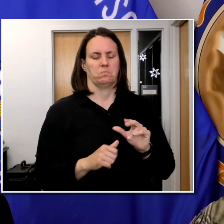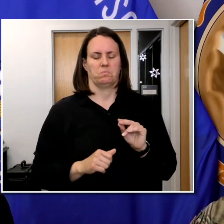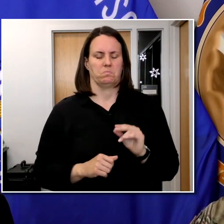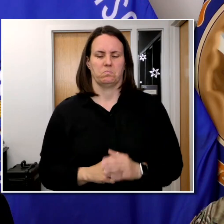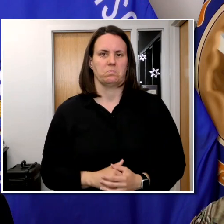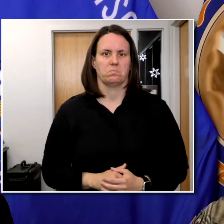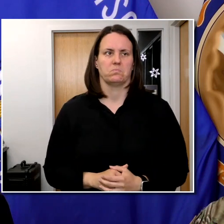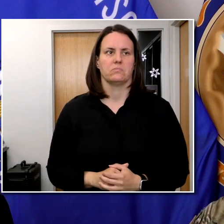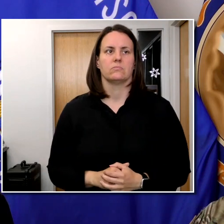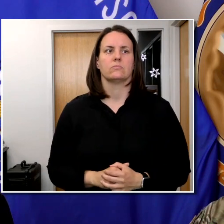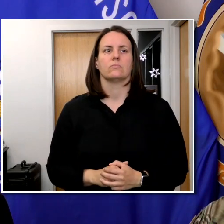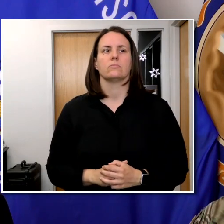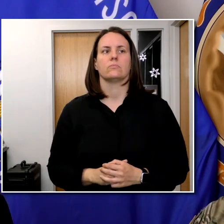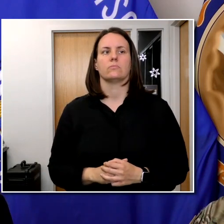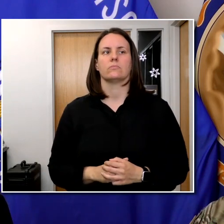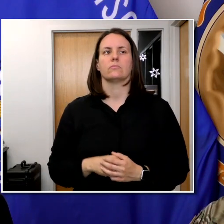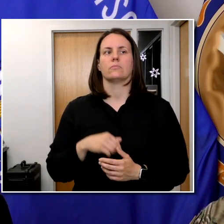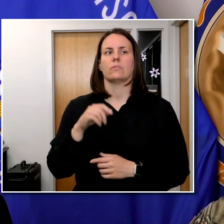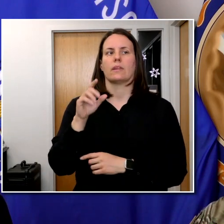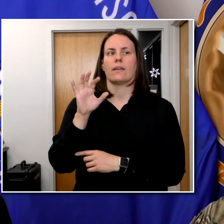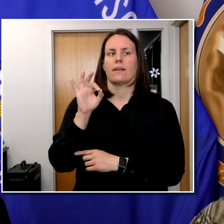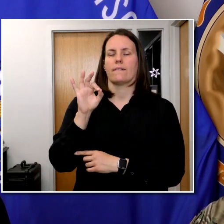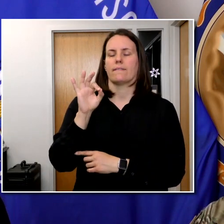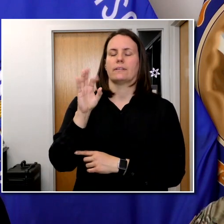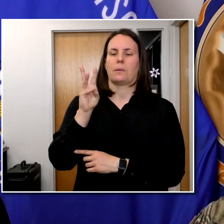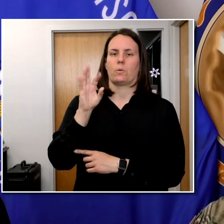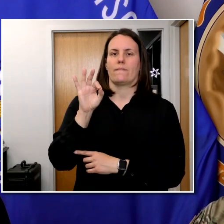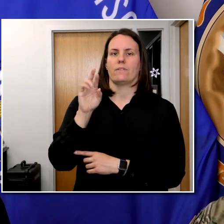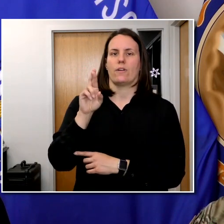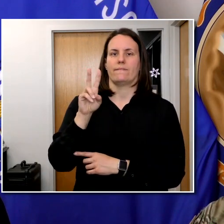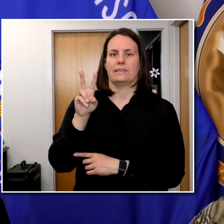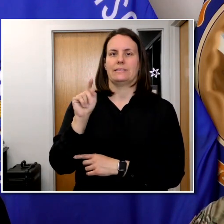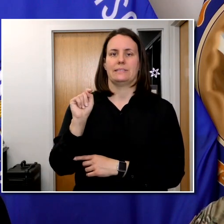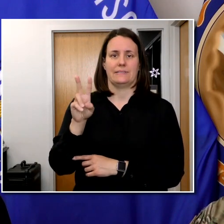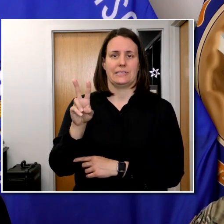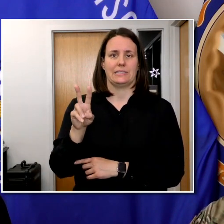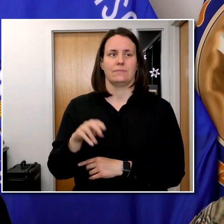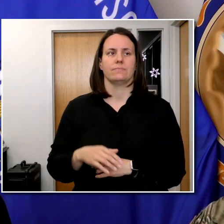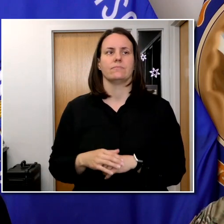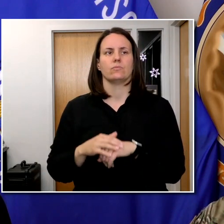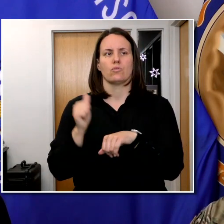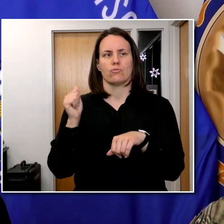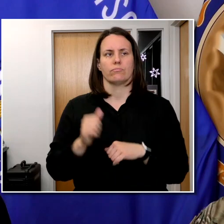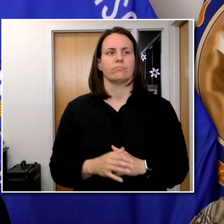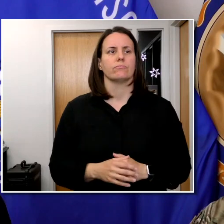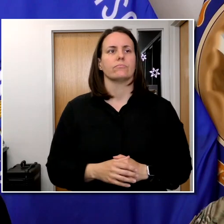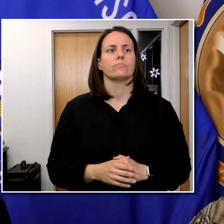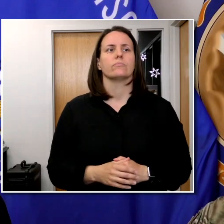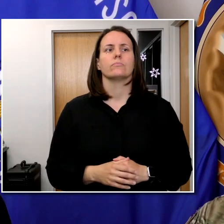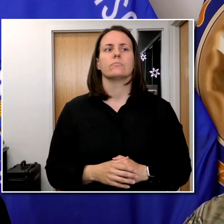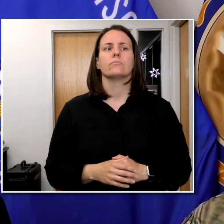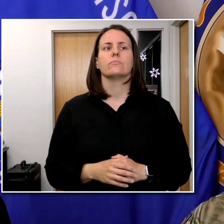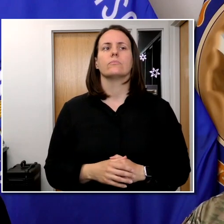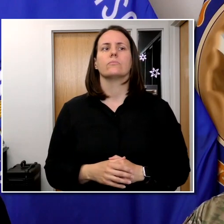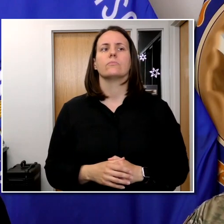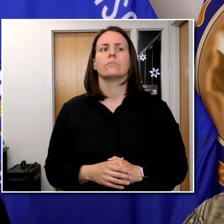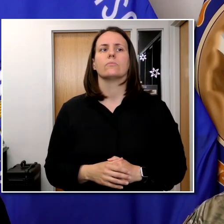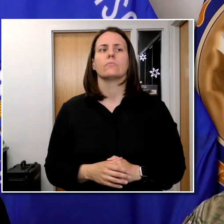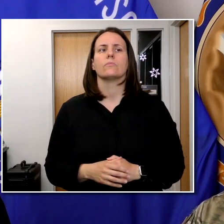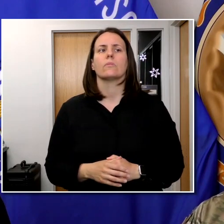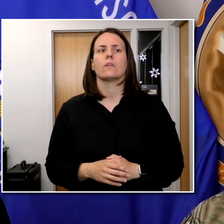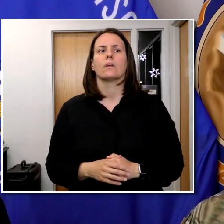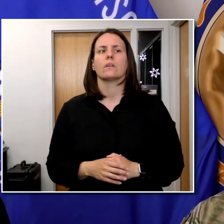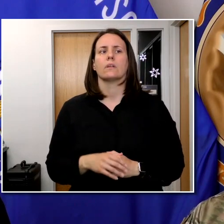Hi, thanks for taking my question. I was just wondering if you'd be able to discuss whether there are any facilities outside of, meat packing